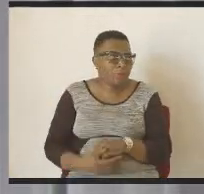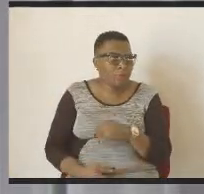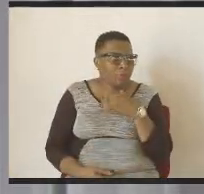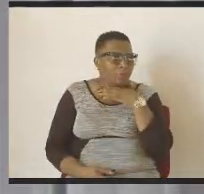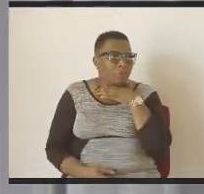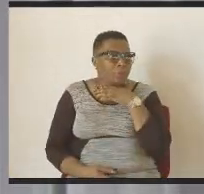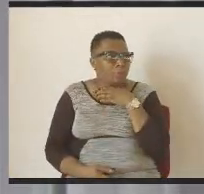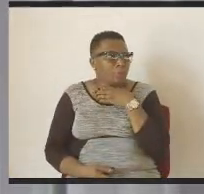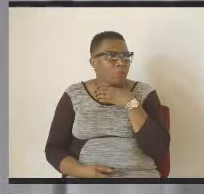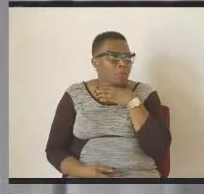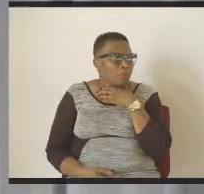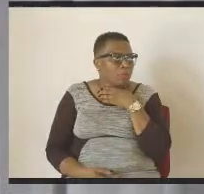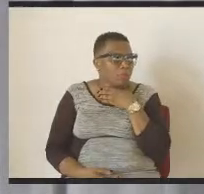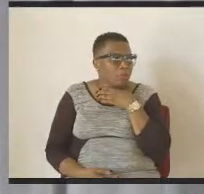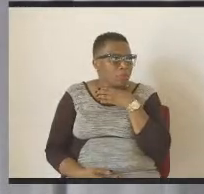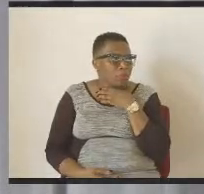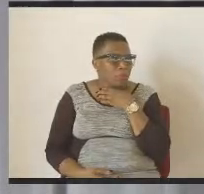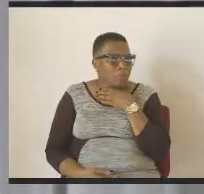praise team to come.